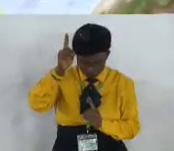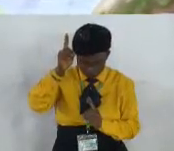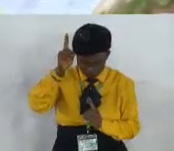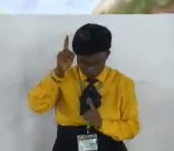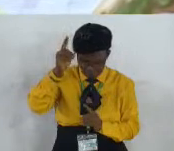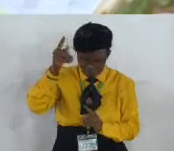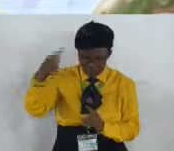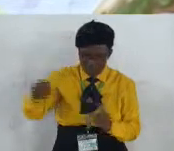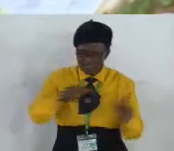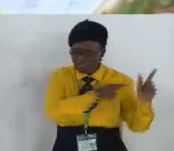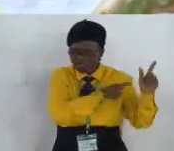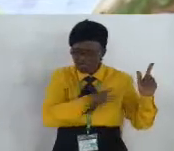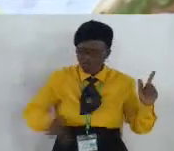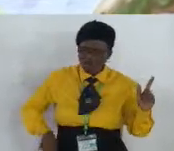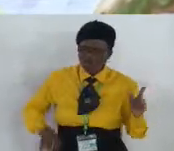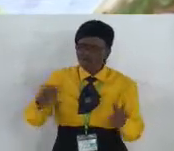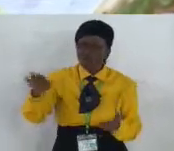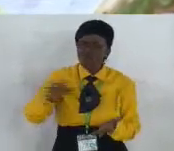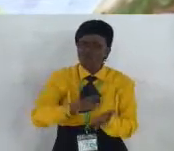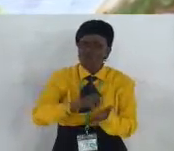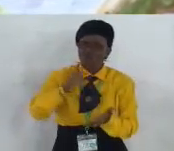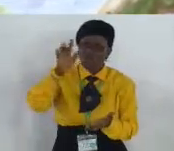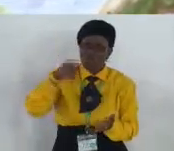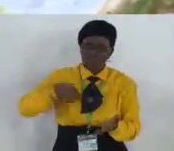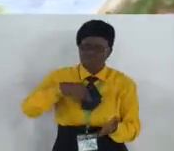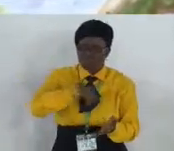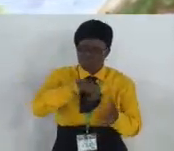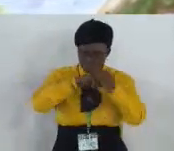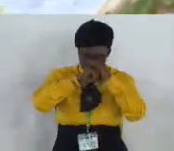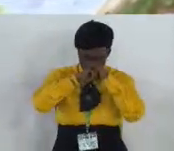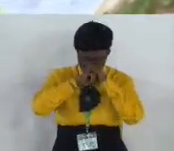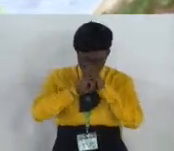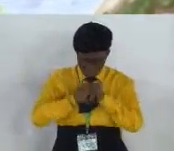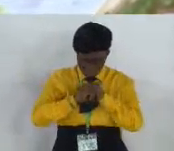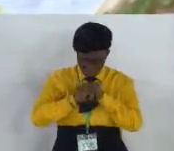The Lord of glory, we worship you.